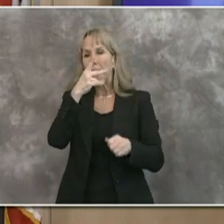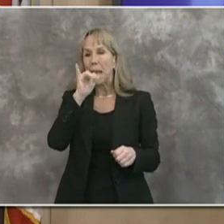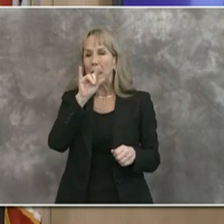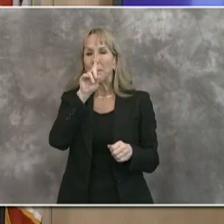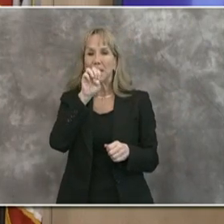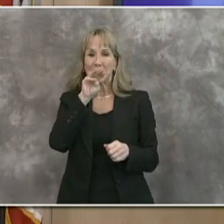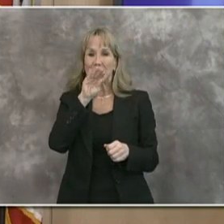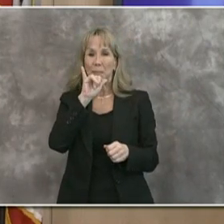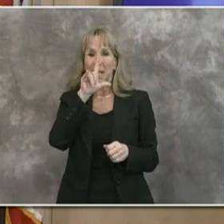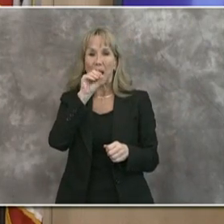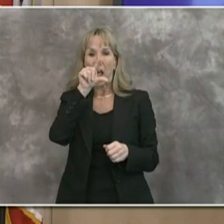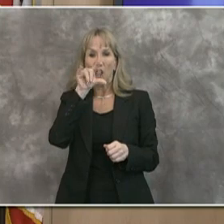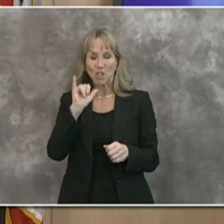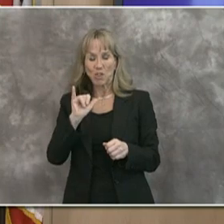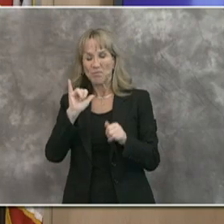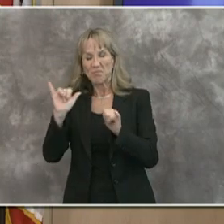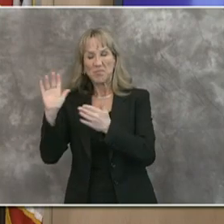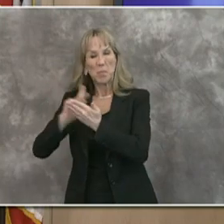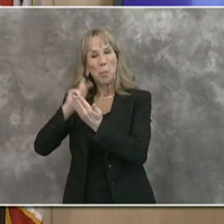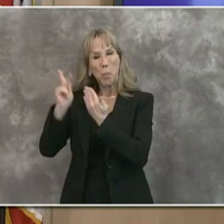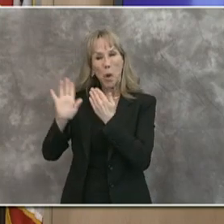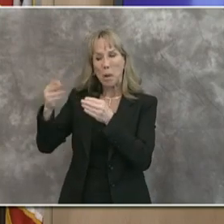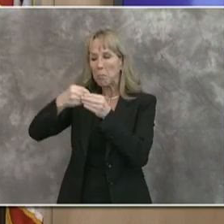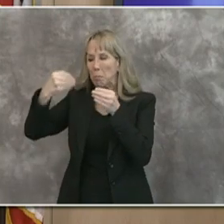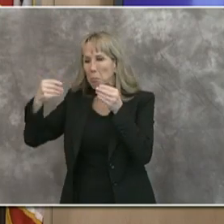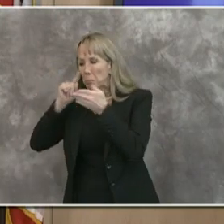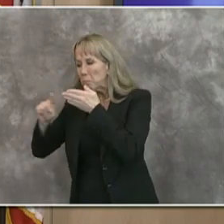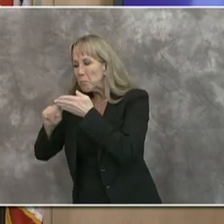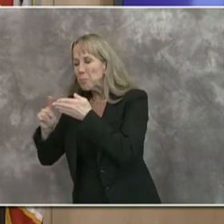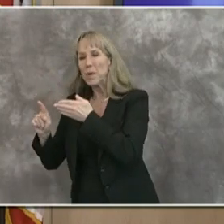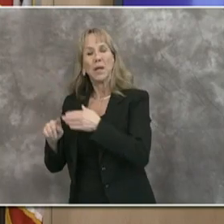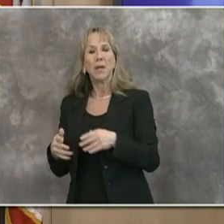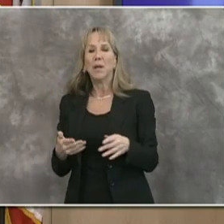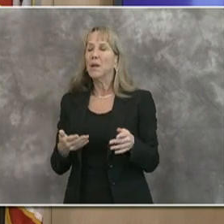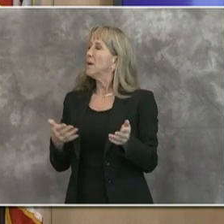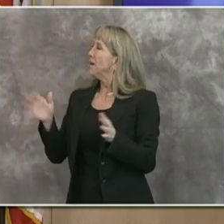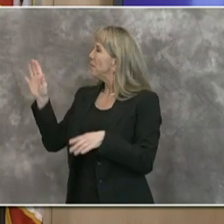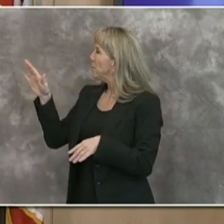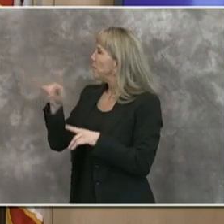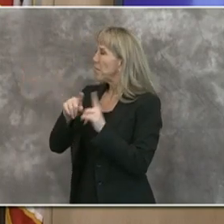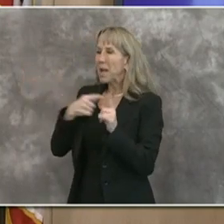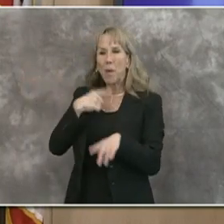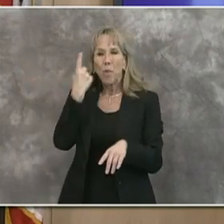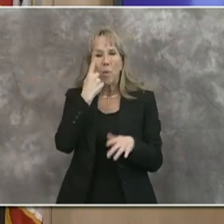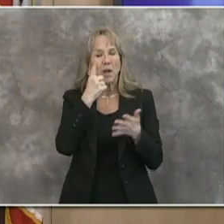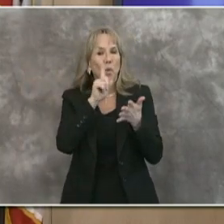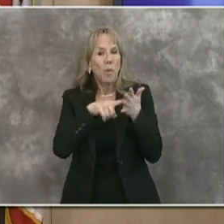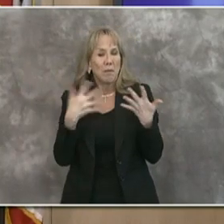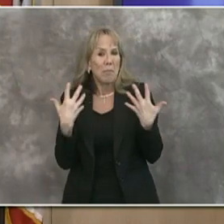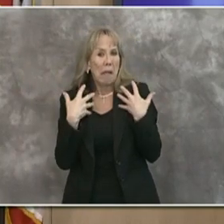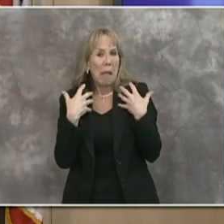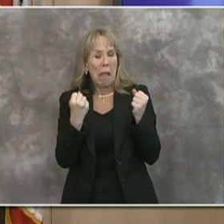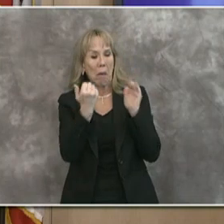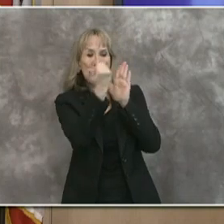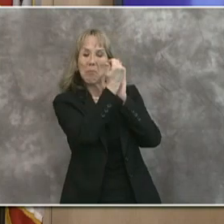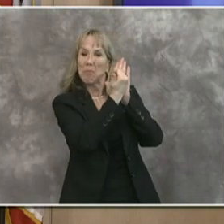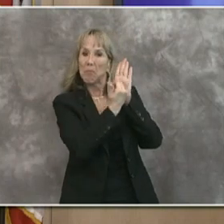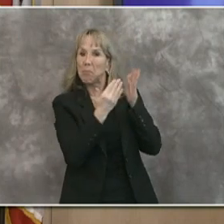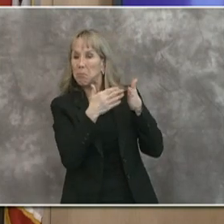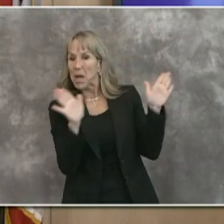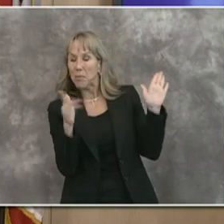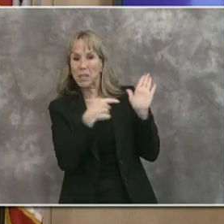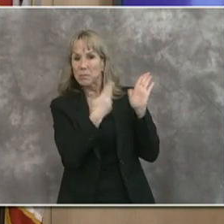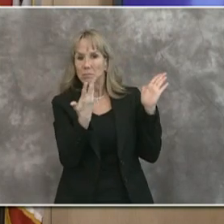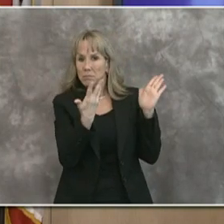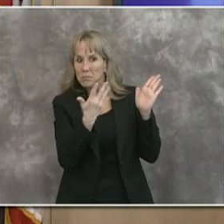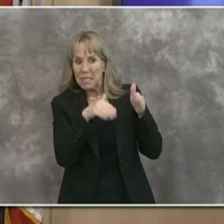I mean, should they be going out in public? Should they be staying at home? Are there any public health guidance that you would give to somebody who, as these test results start